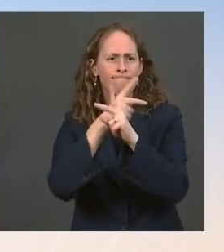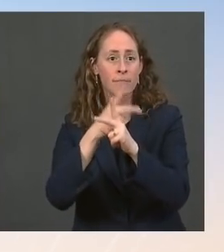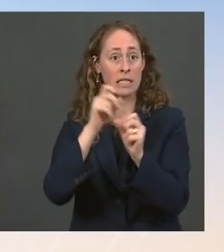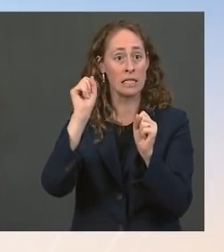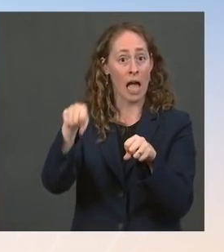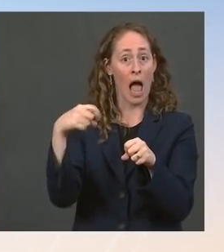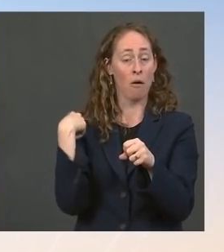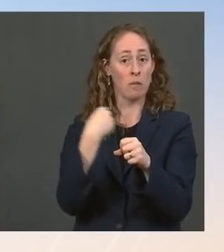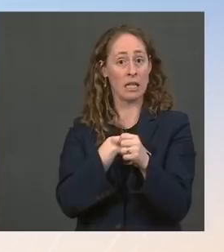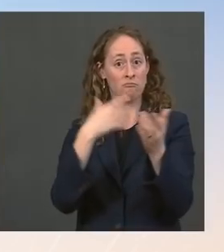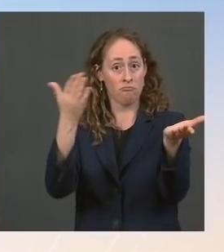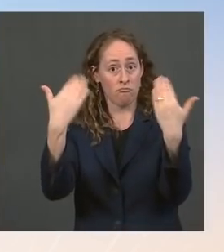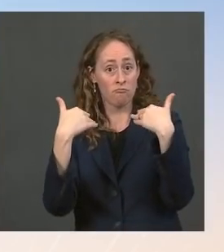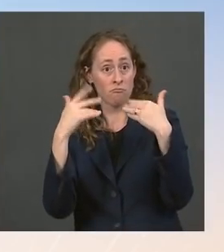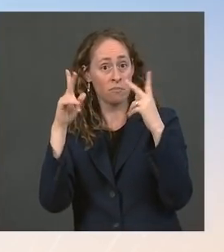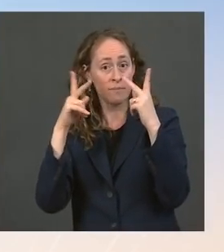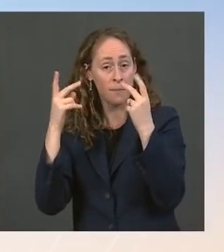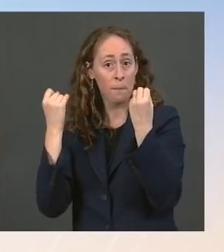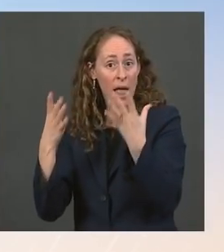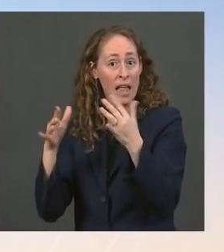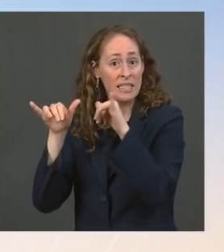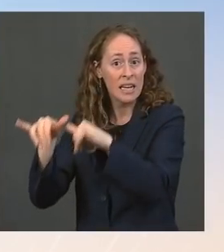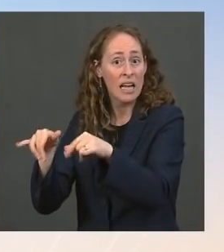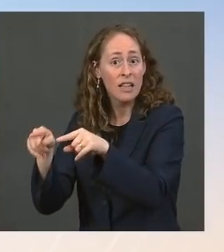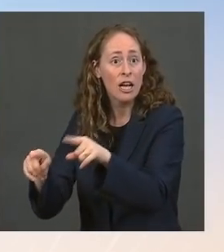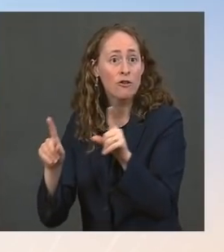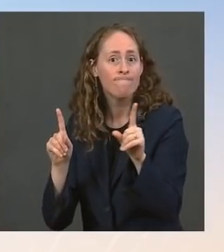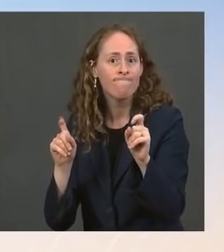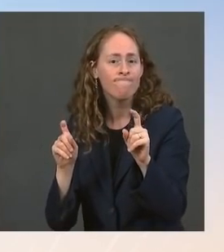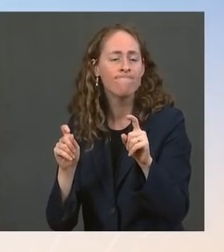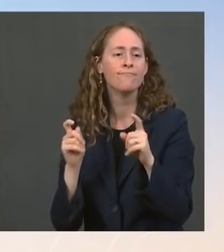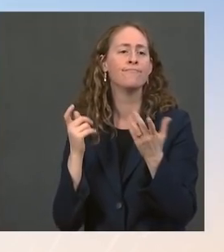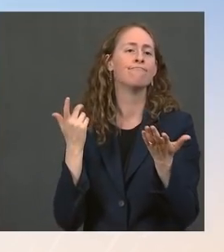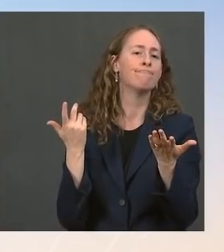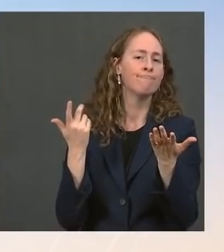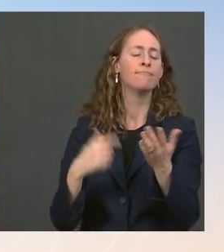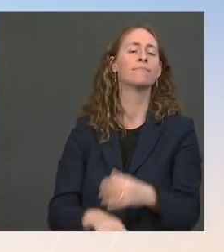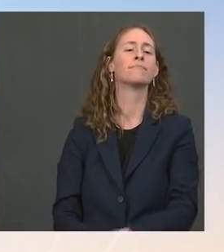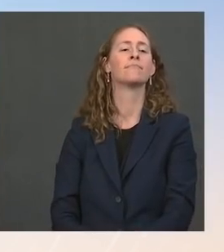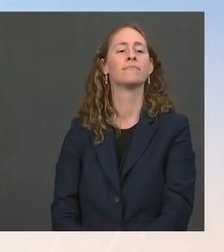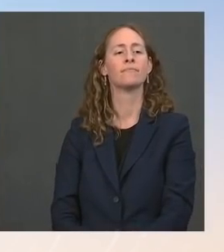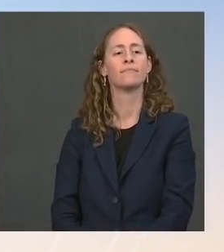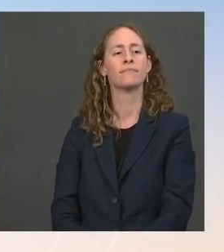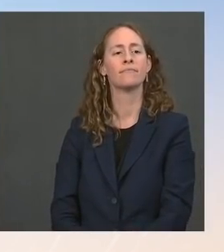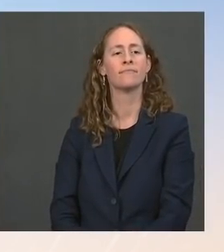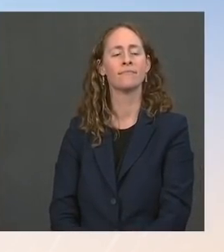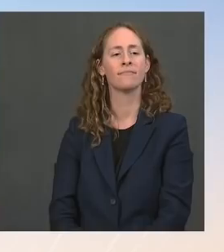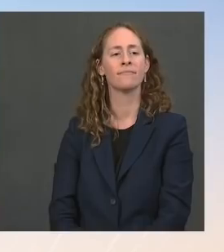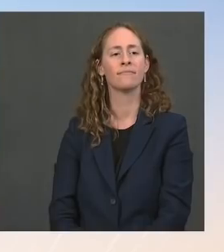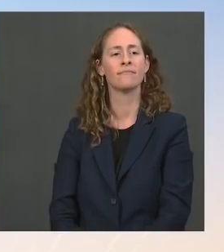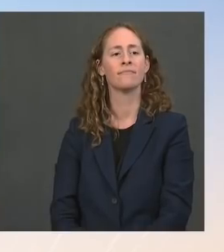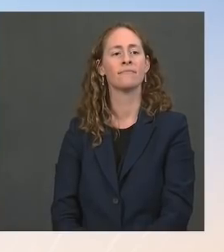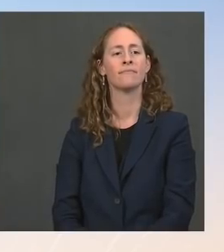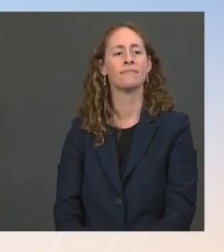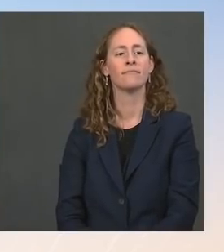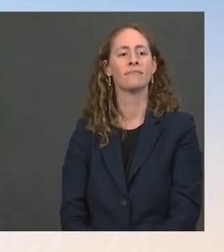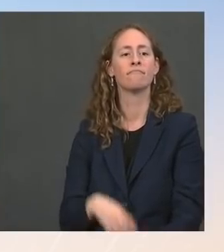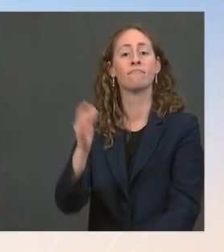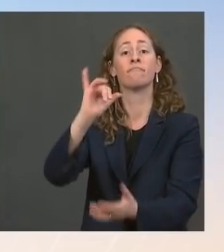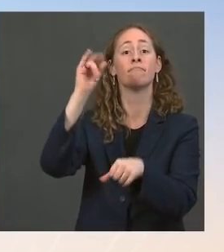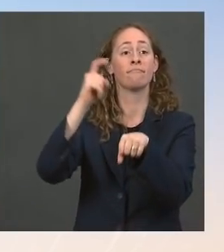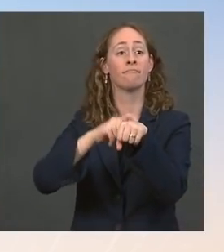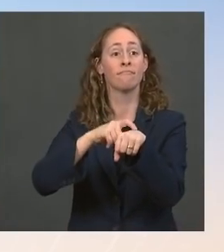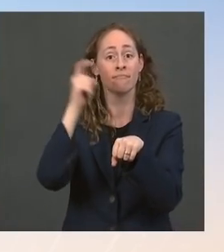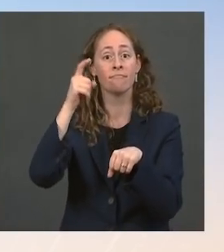expelled are placed into removal proceedings and issued a notice to appear, or when capacity issues and processing backlogs arise, they may be processed via